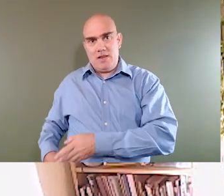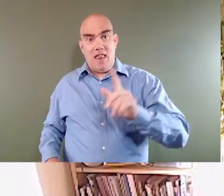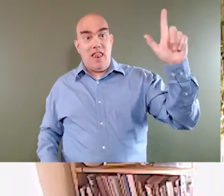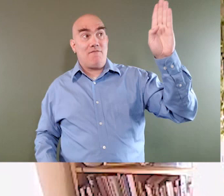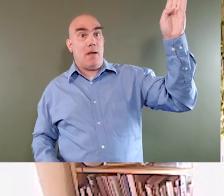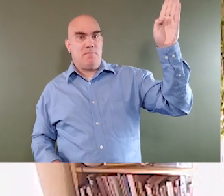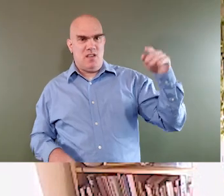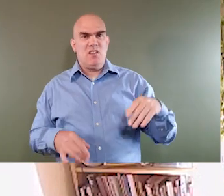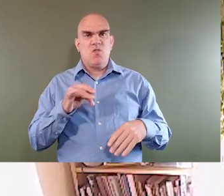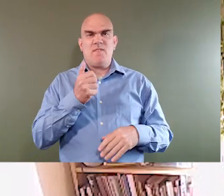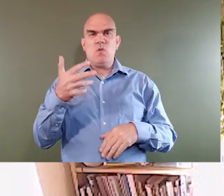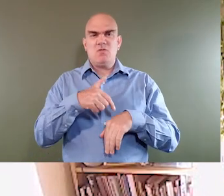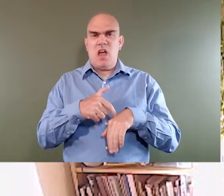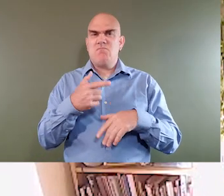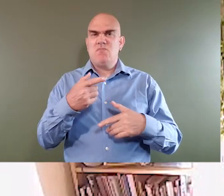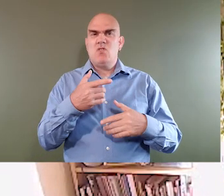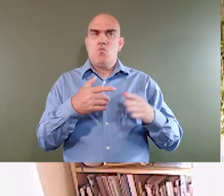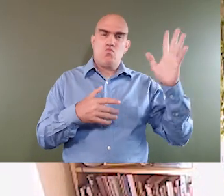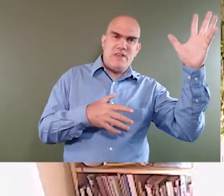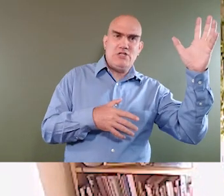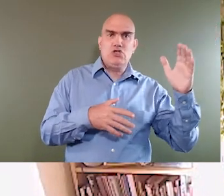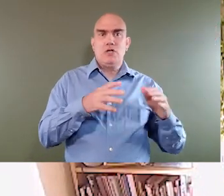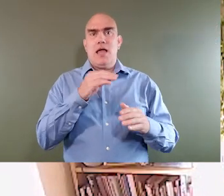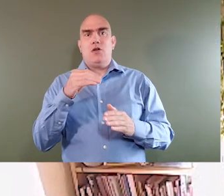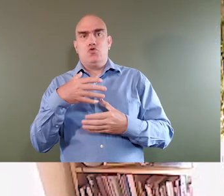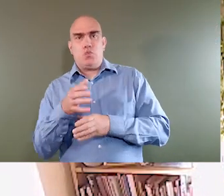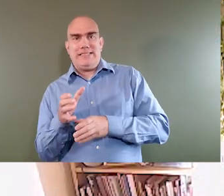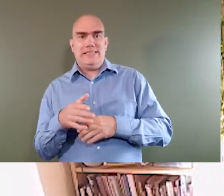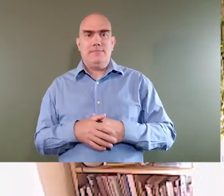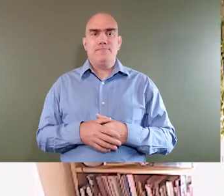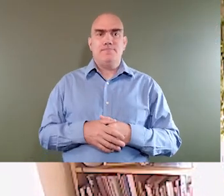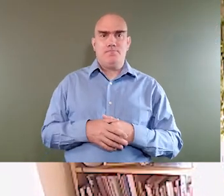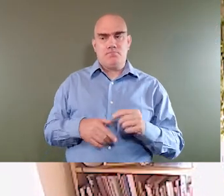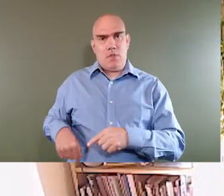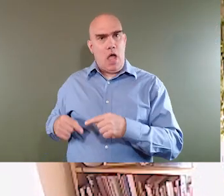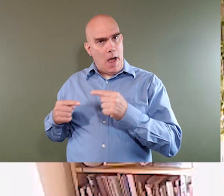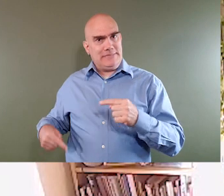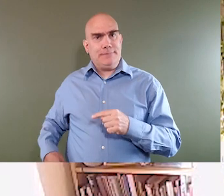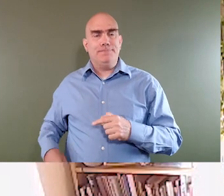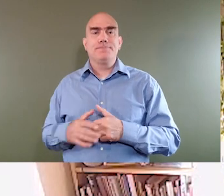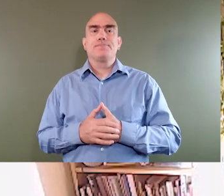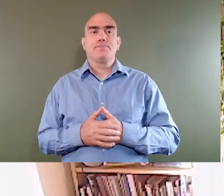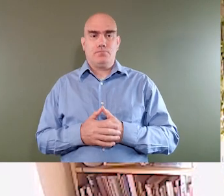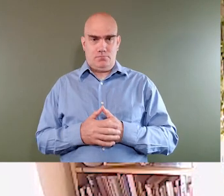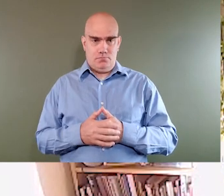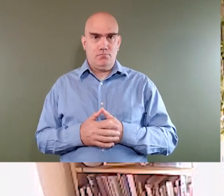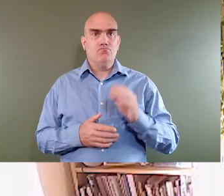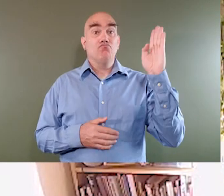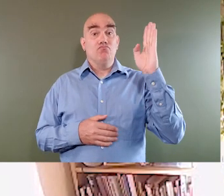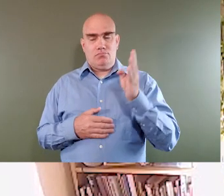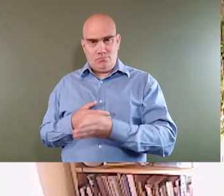that a few times, reaching and twisting, and then tapping that opposite hip. Reach